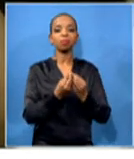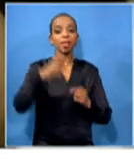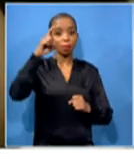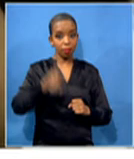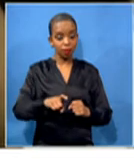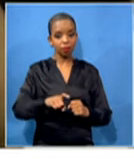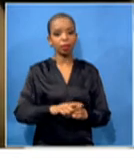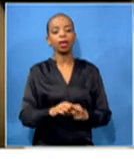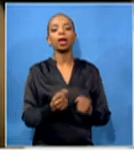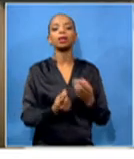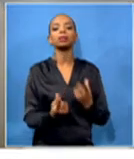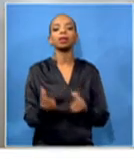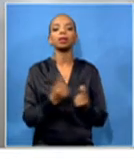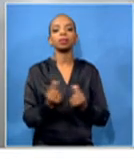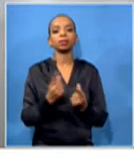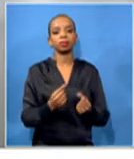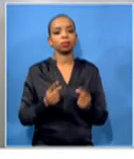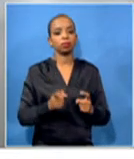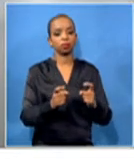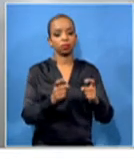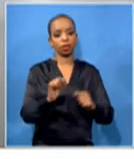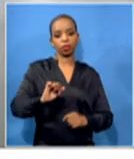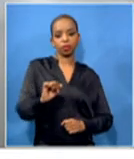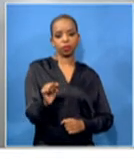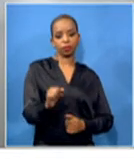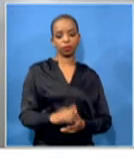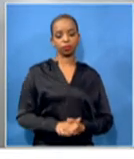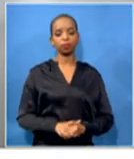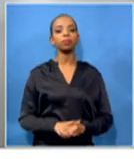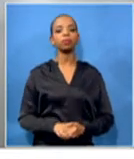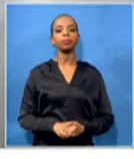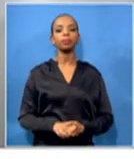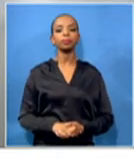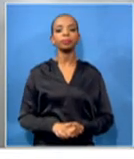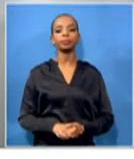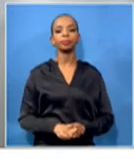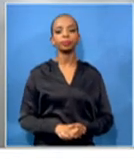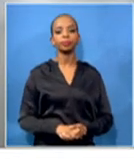and meticulously observed. Sherwin Bryce-Pease, SABC News, New York.